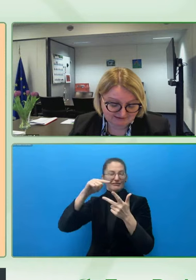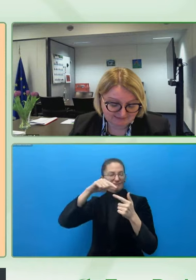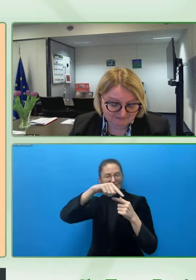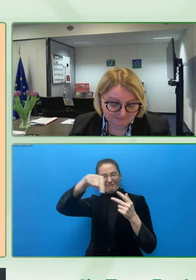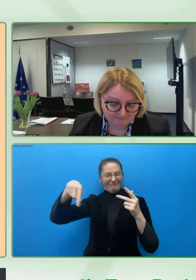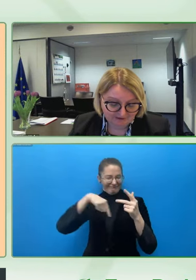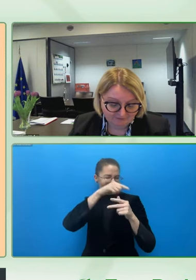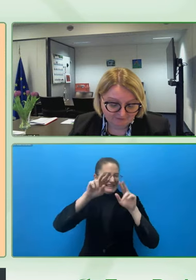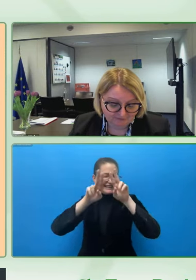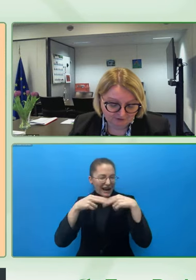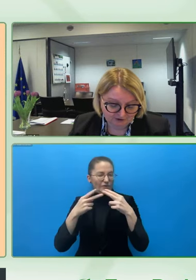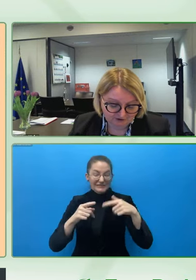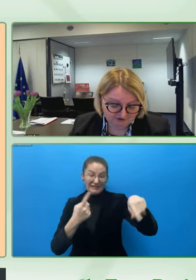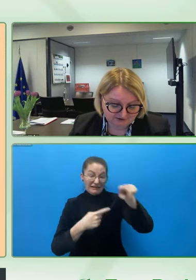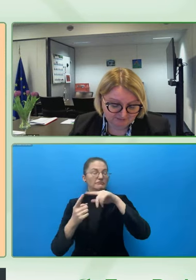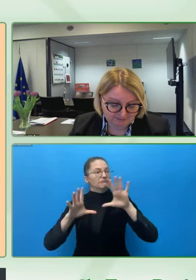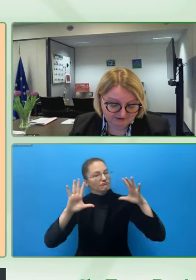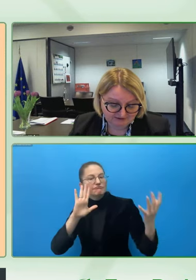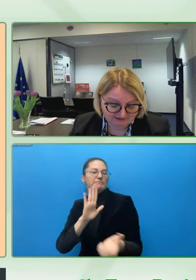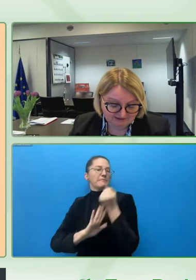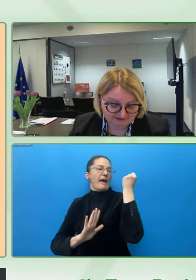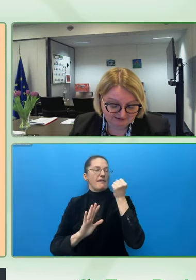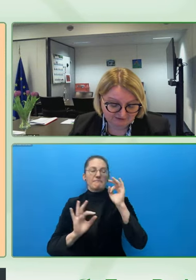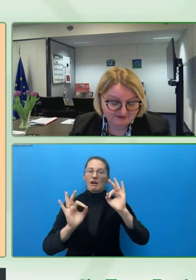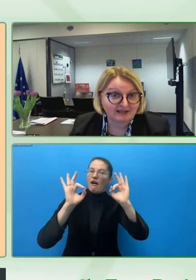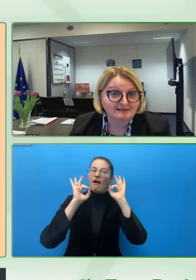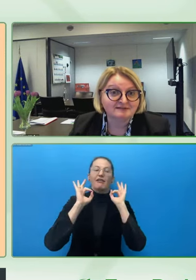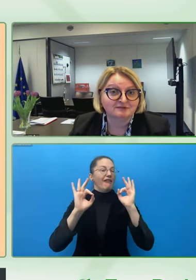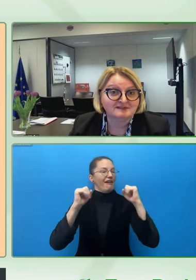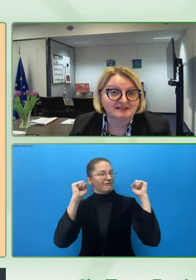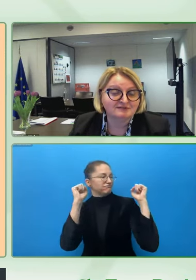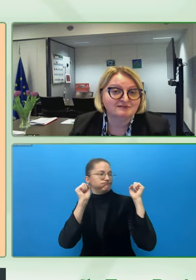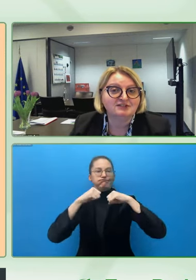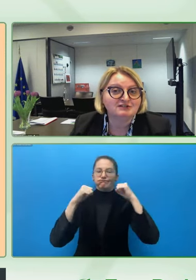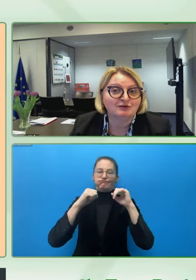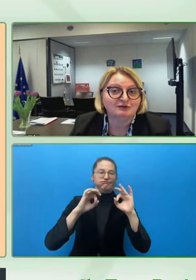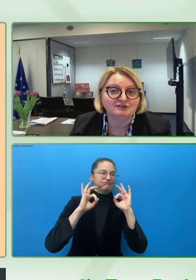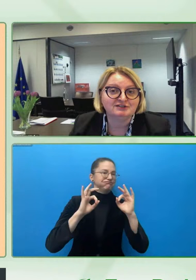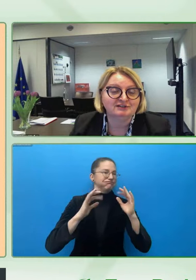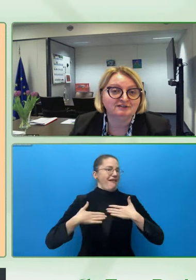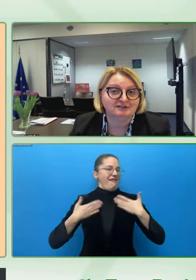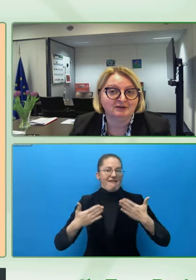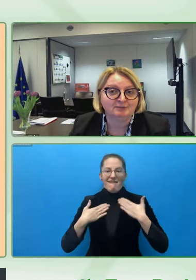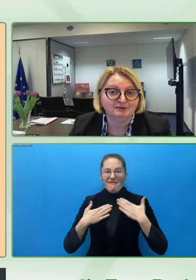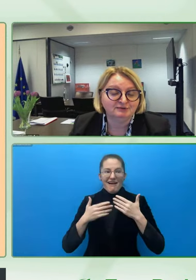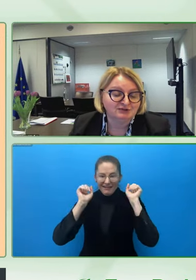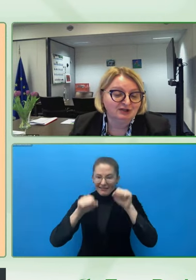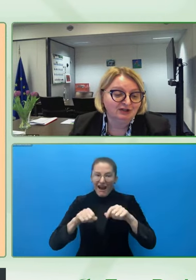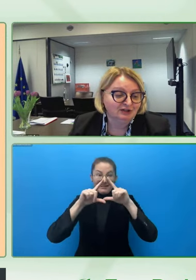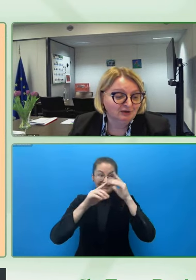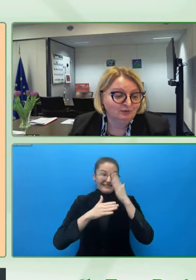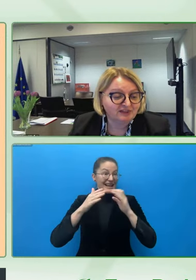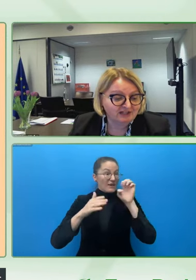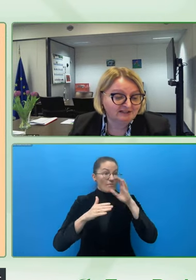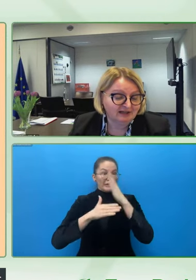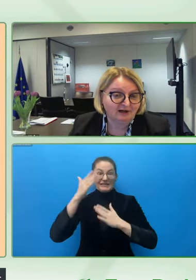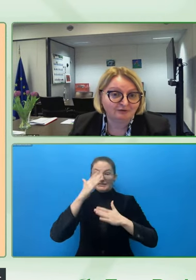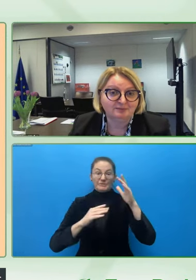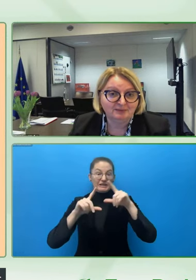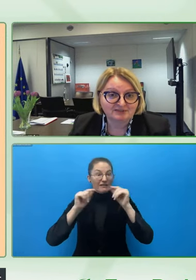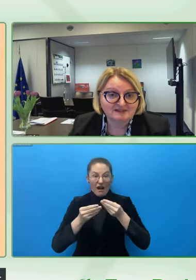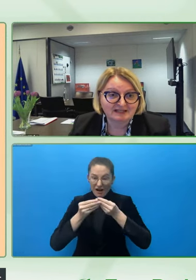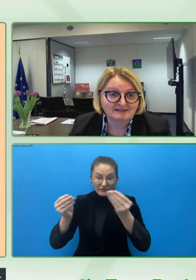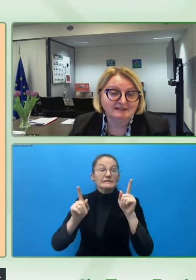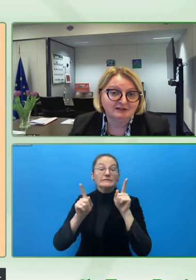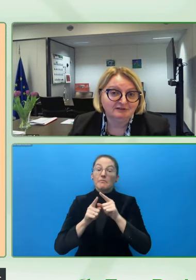light for the political consensus, which is called the general approach within